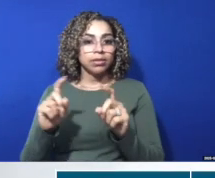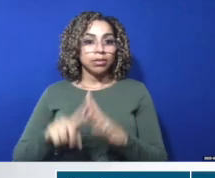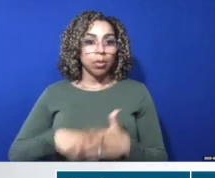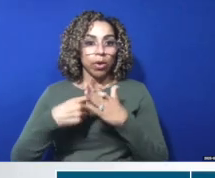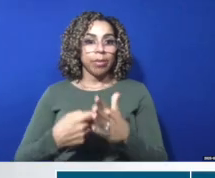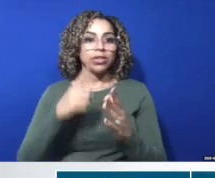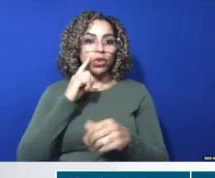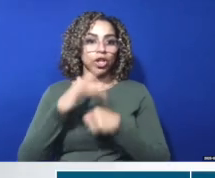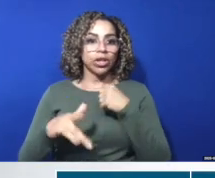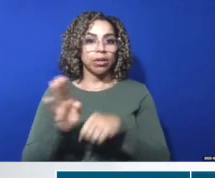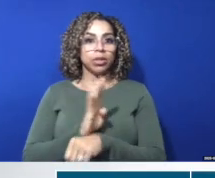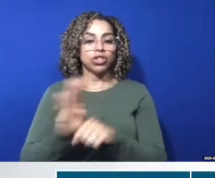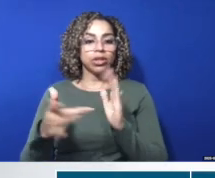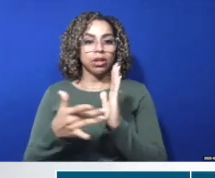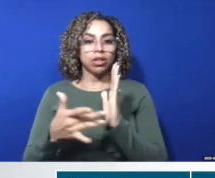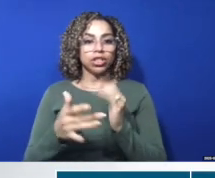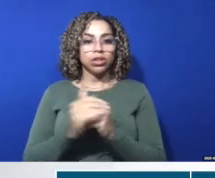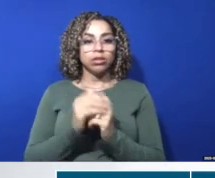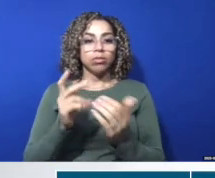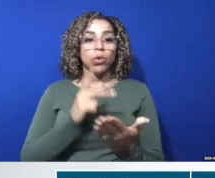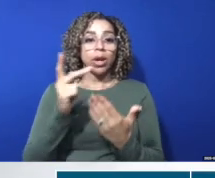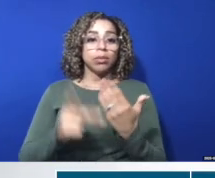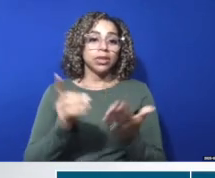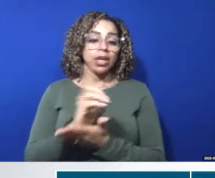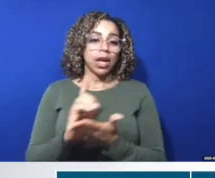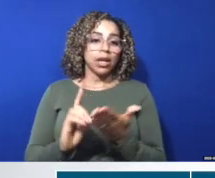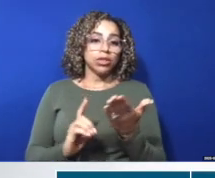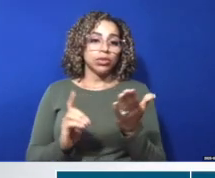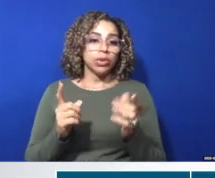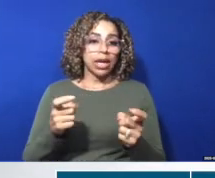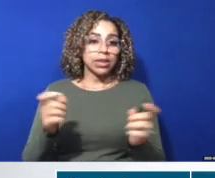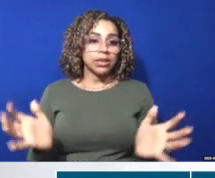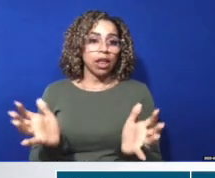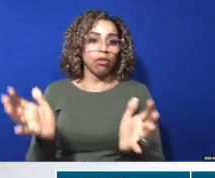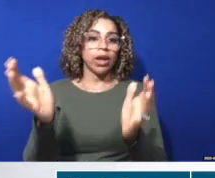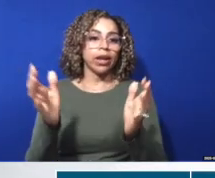designed to accelerate broad market adoption and equity projects helping small